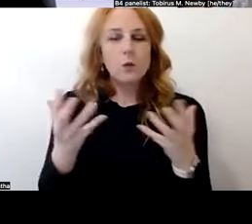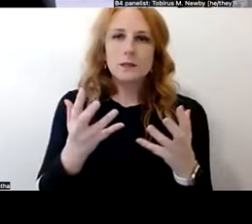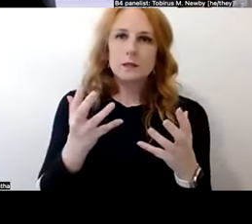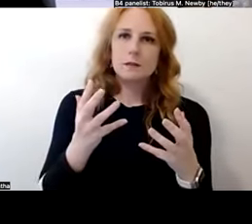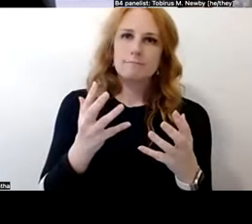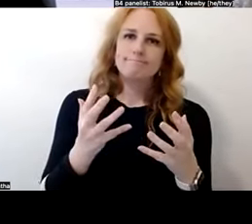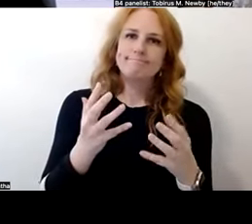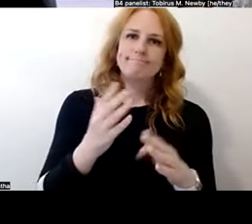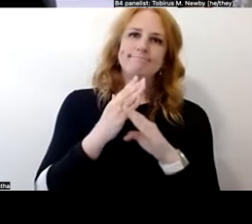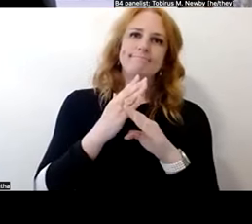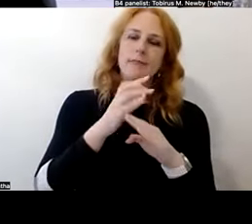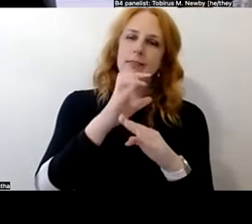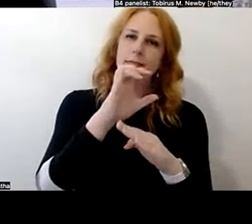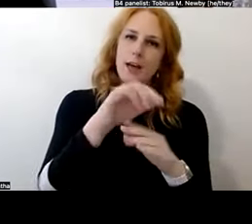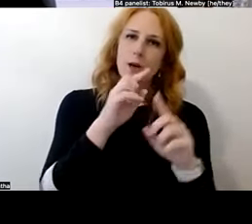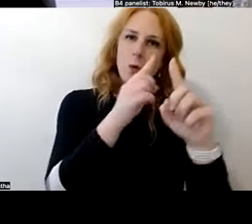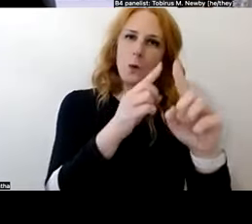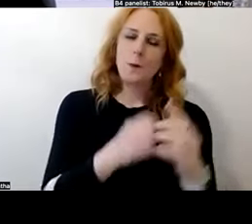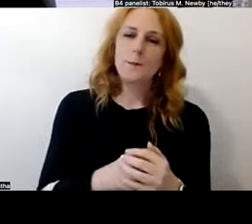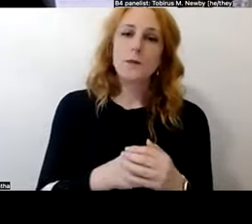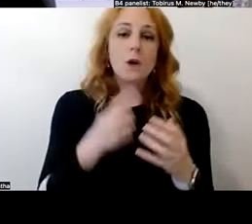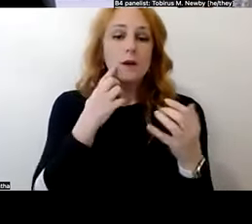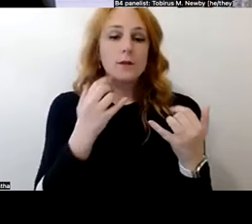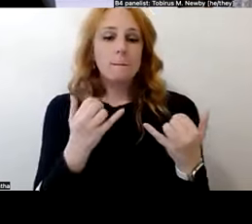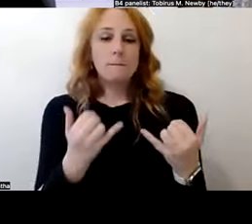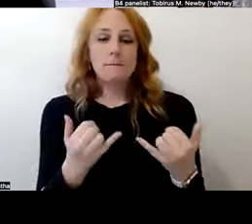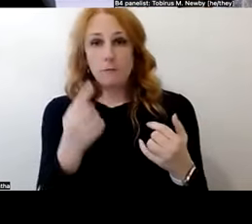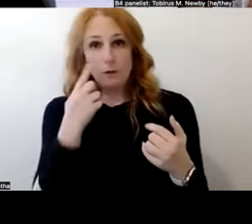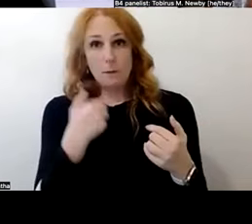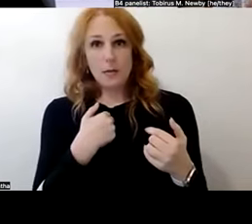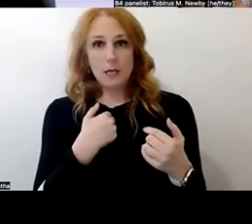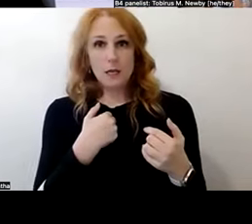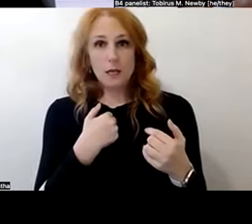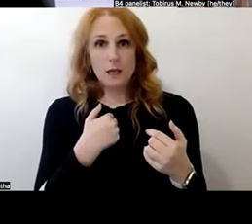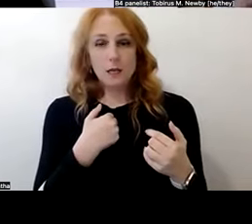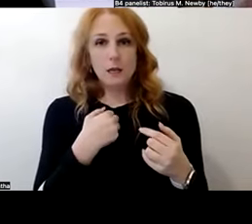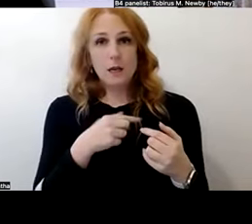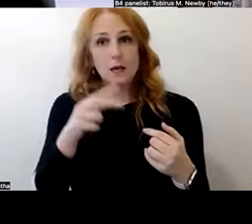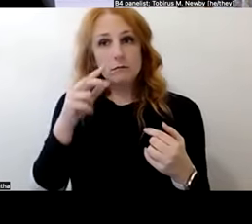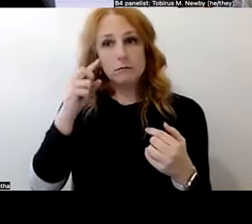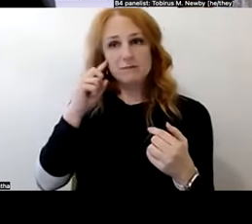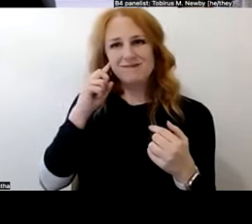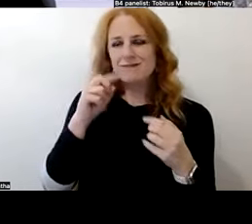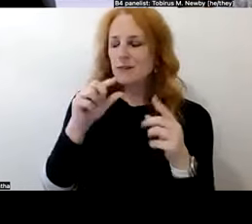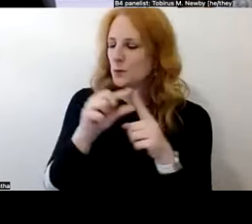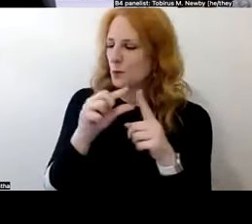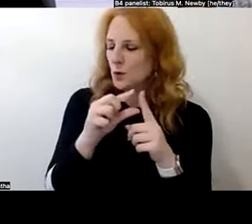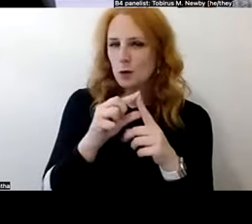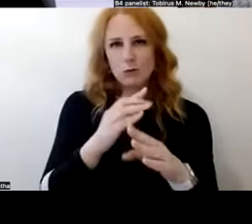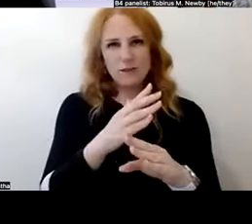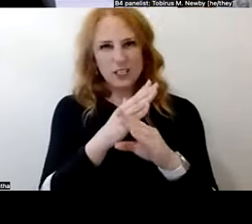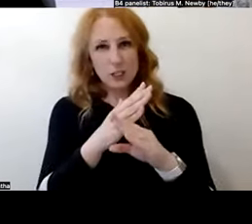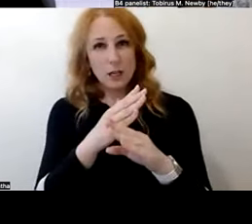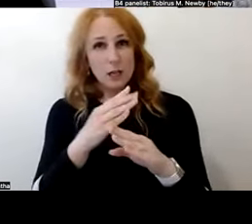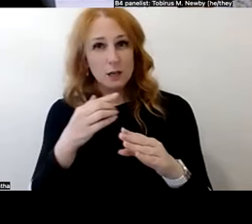that. And so for me, whenever I hear prevention come up, it leads me to want to really drill down into, first of all, do we have